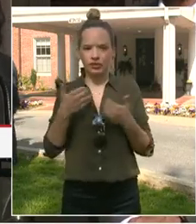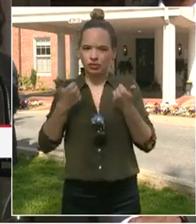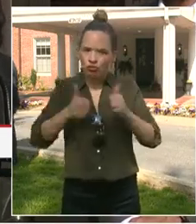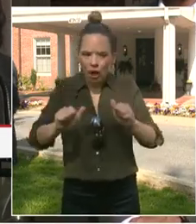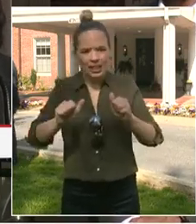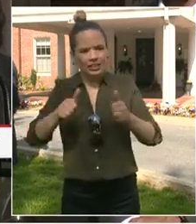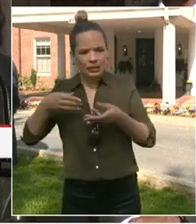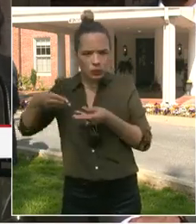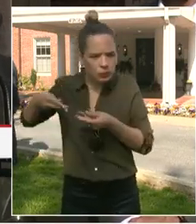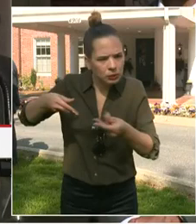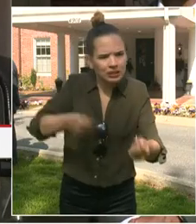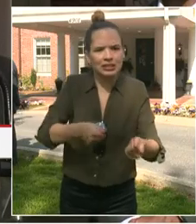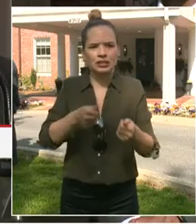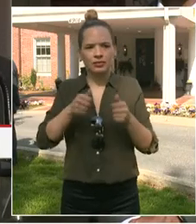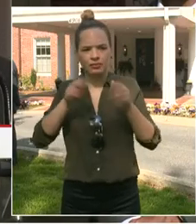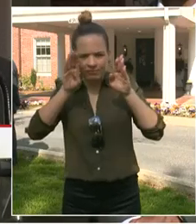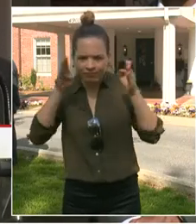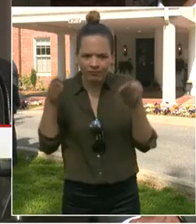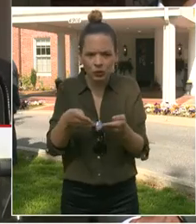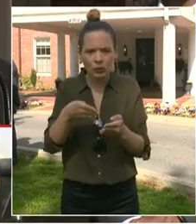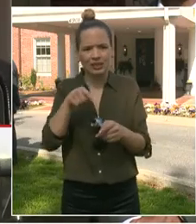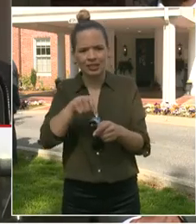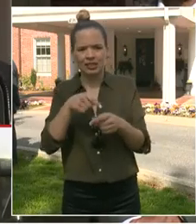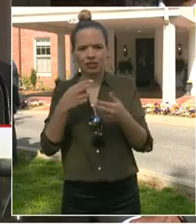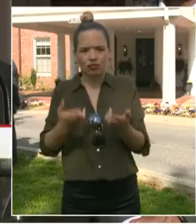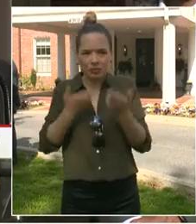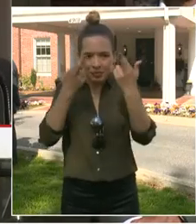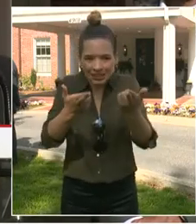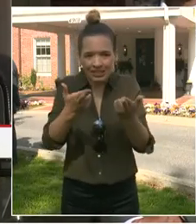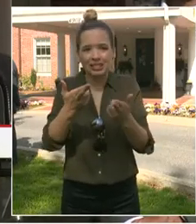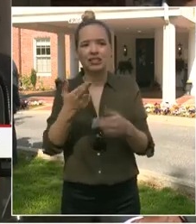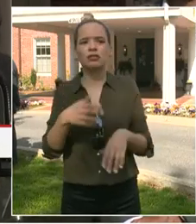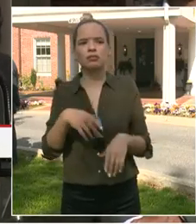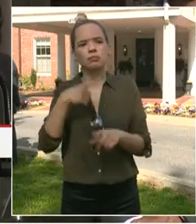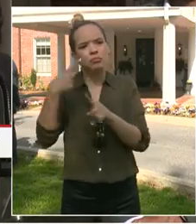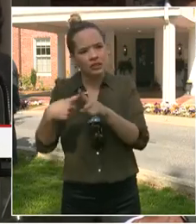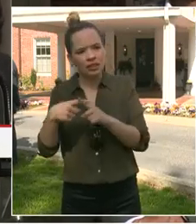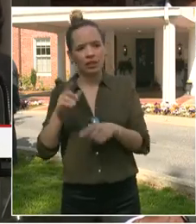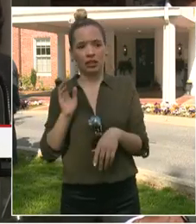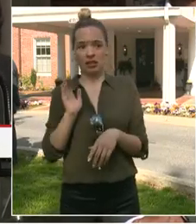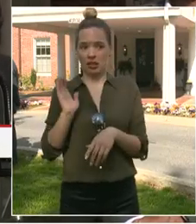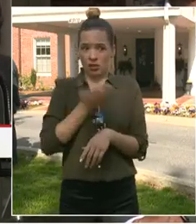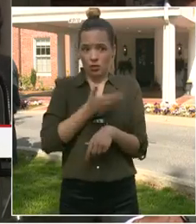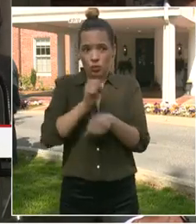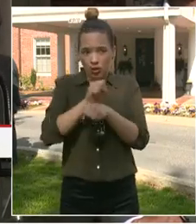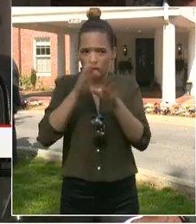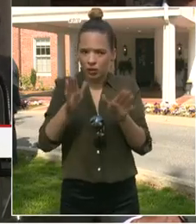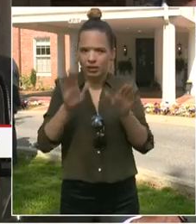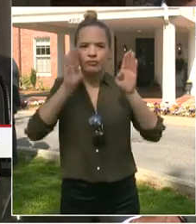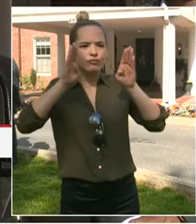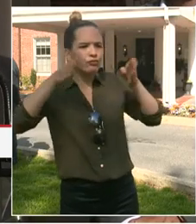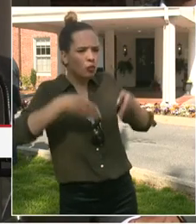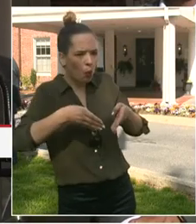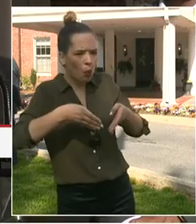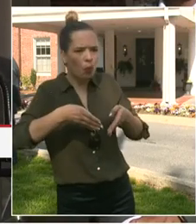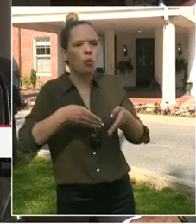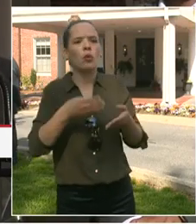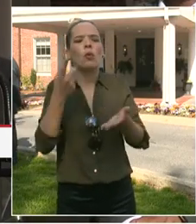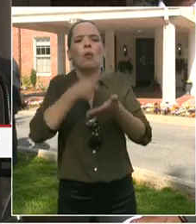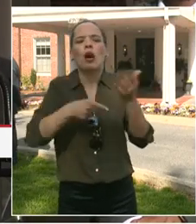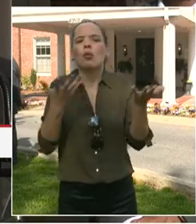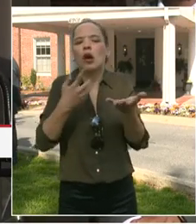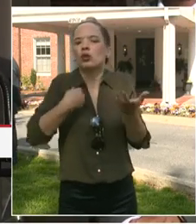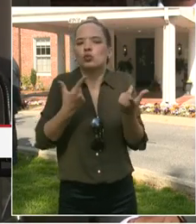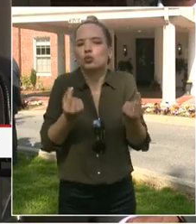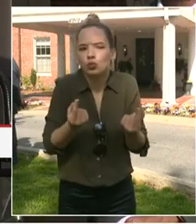and very deliberate in our recommendations. And our initial work will be centered around what we can do within the